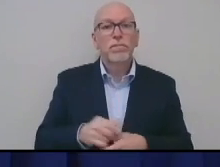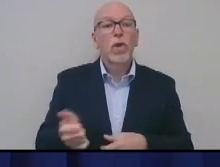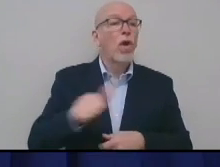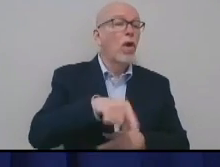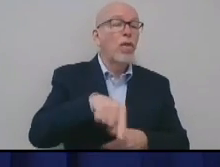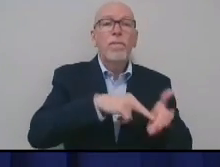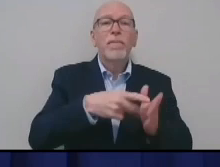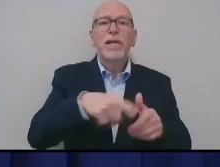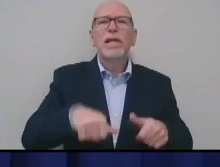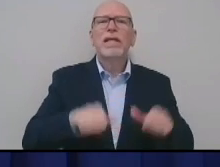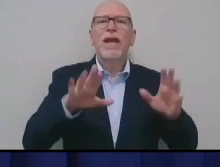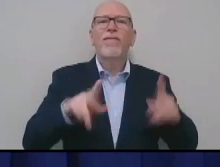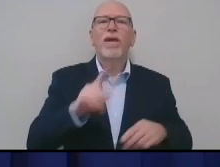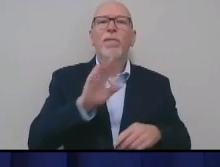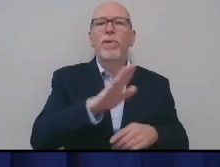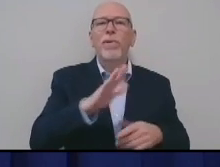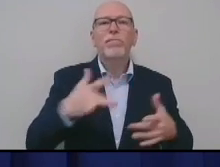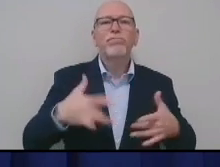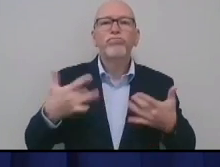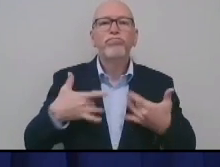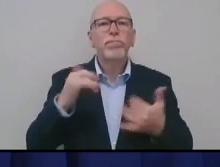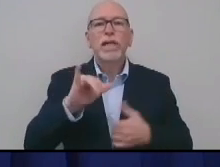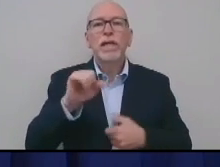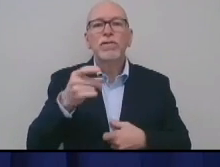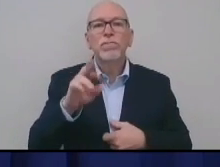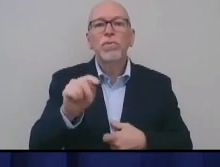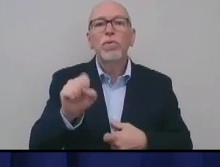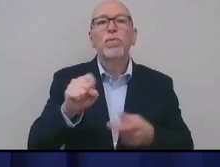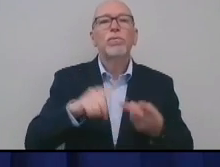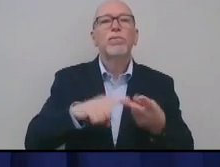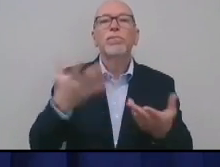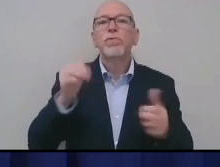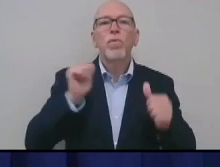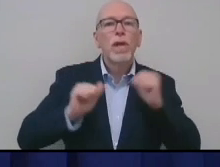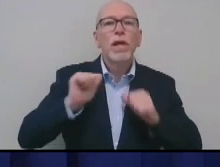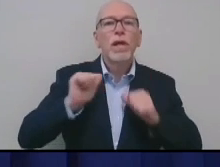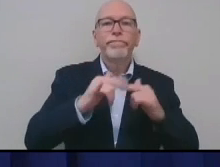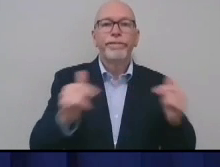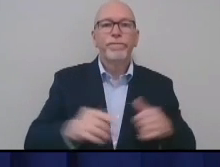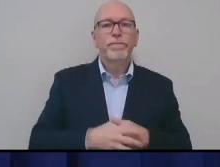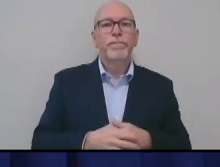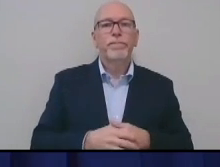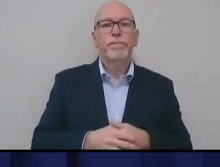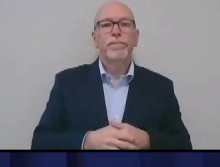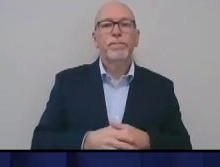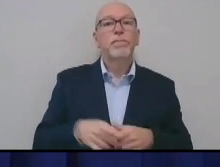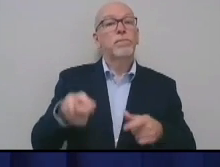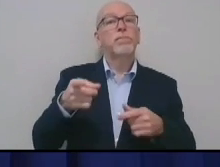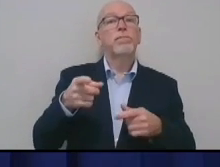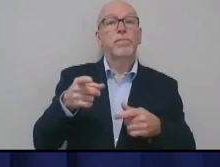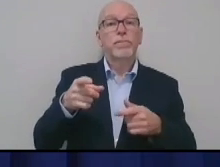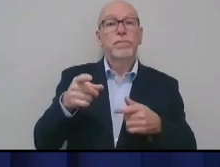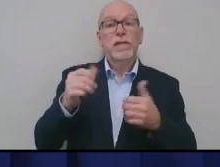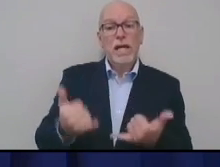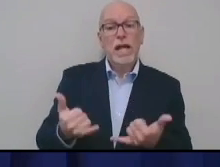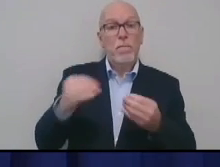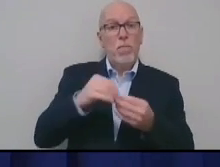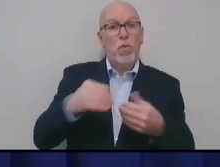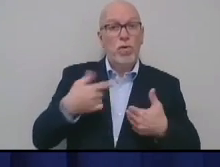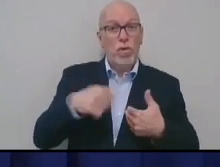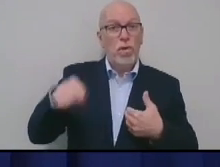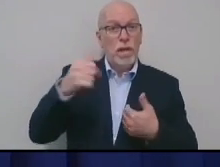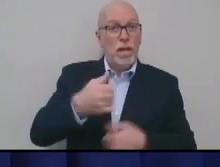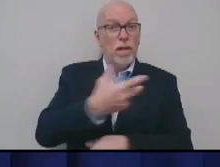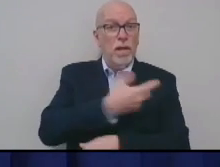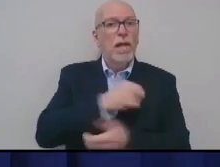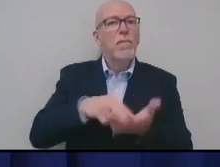extracurricular activities such as athletics or show choir. Expanding the vaccine to younger Hoosiers will help our children start getting back to the